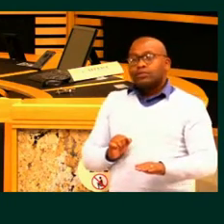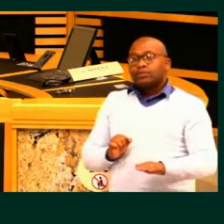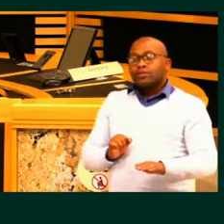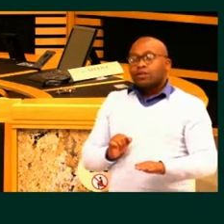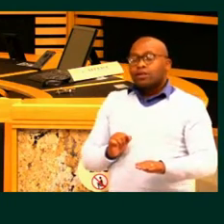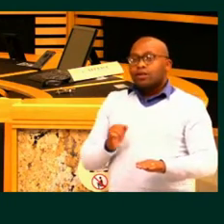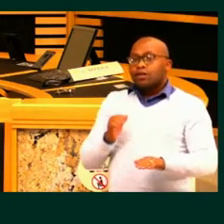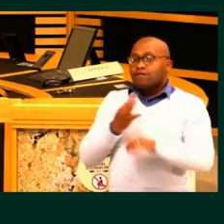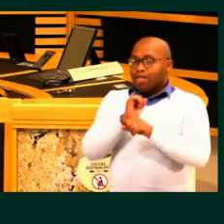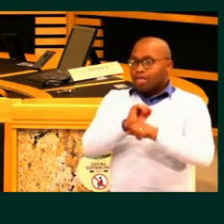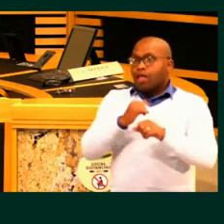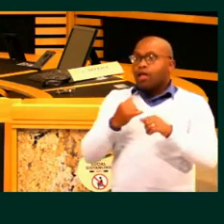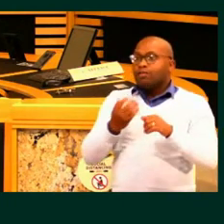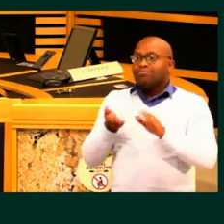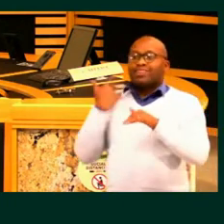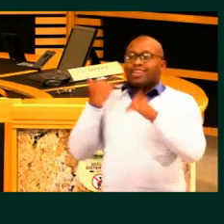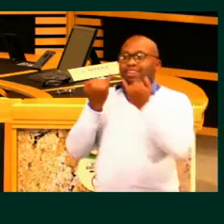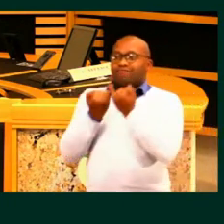now